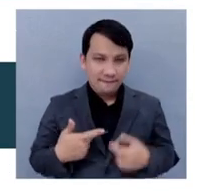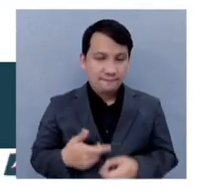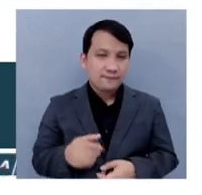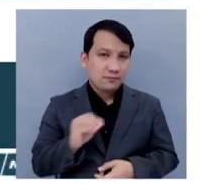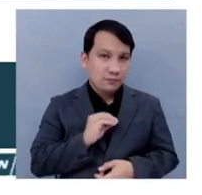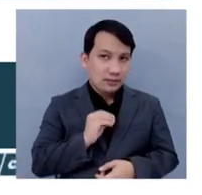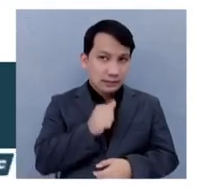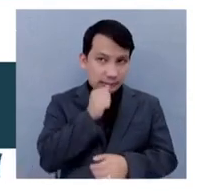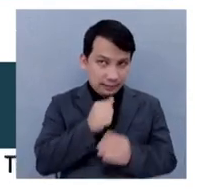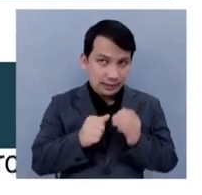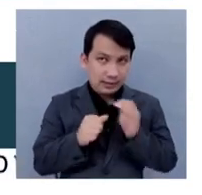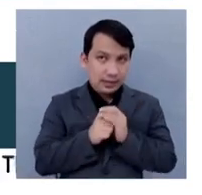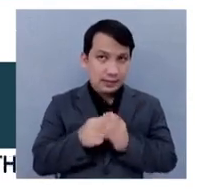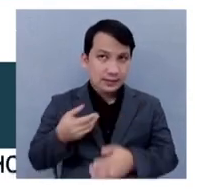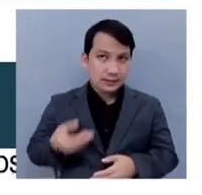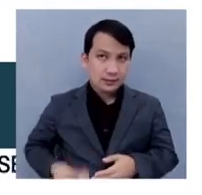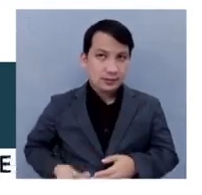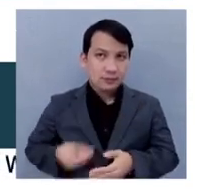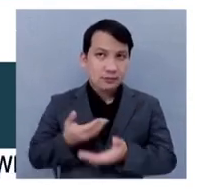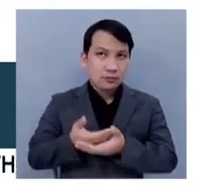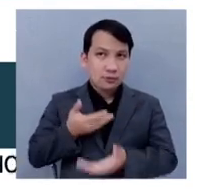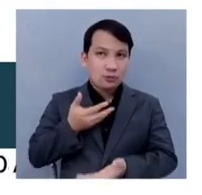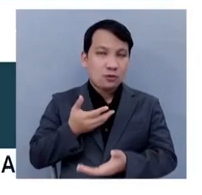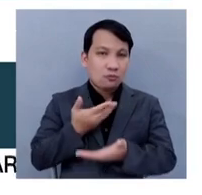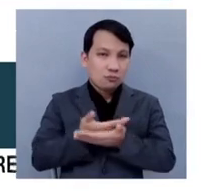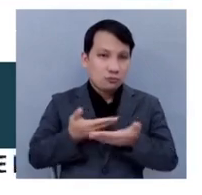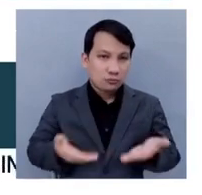assets being found and being recovered.